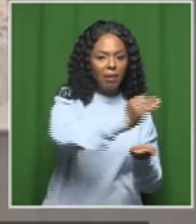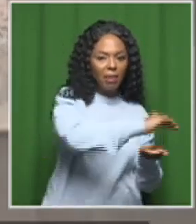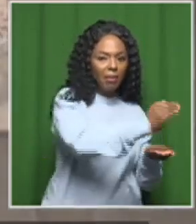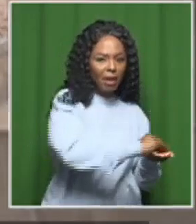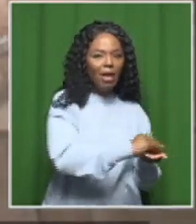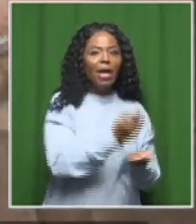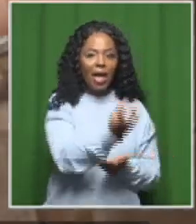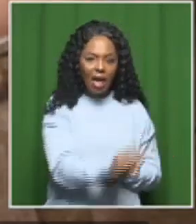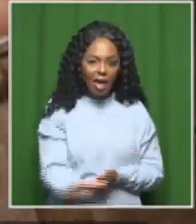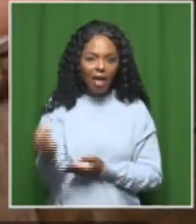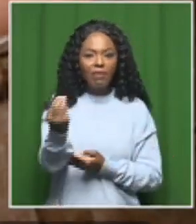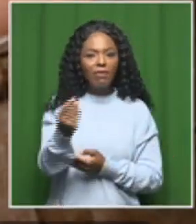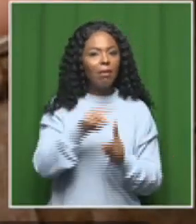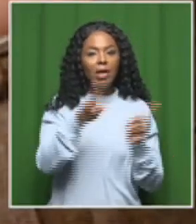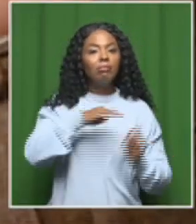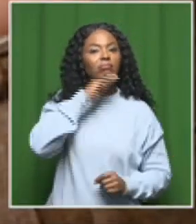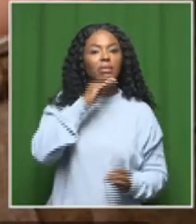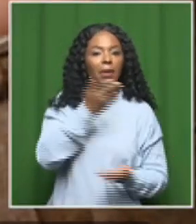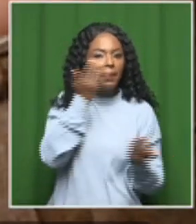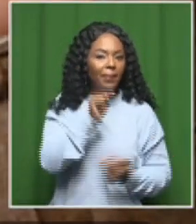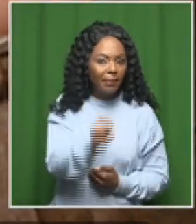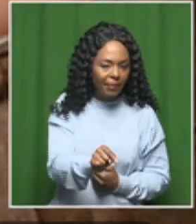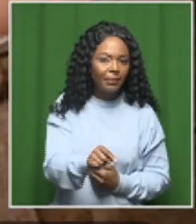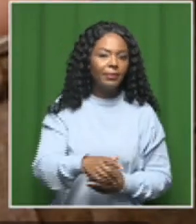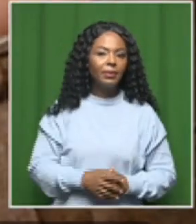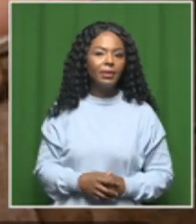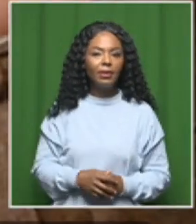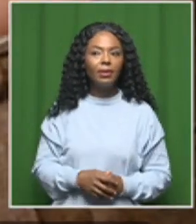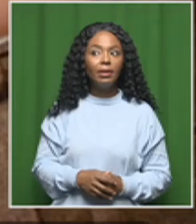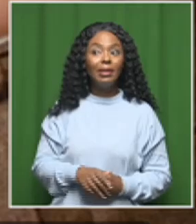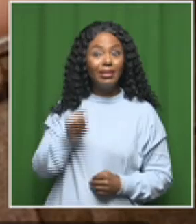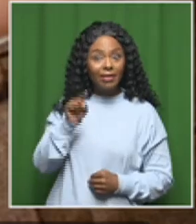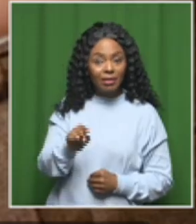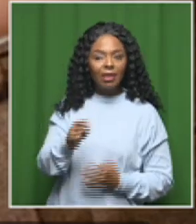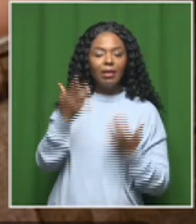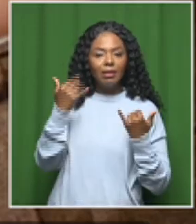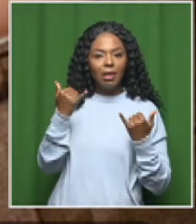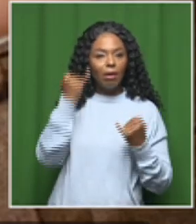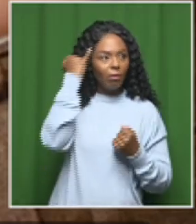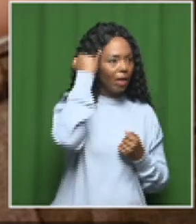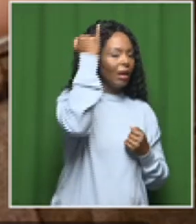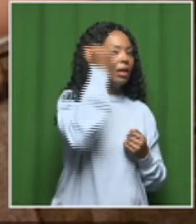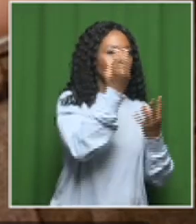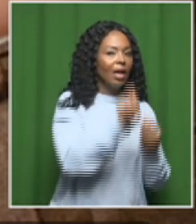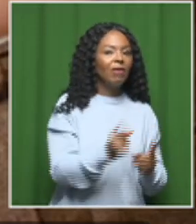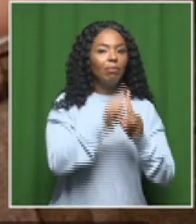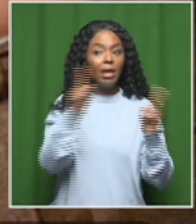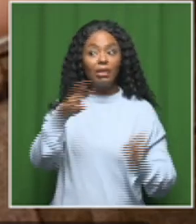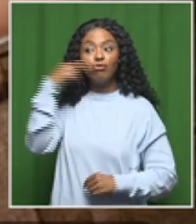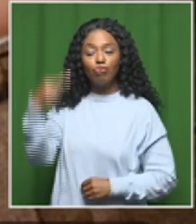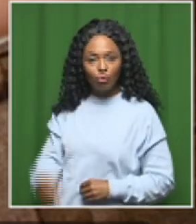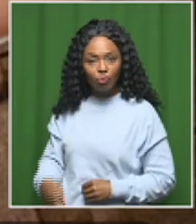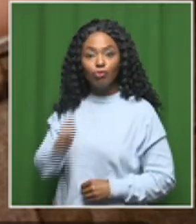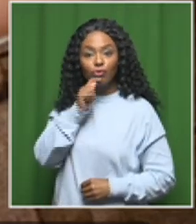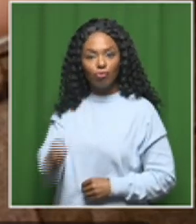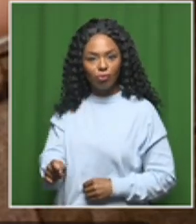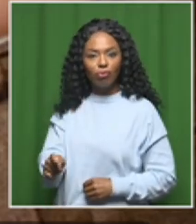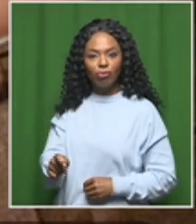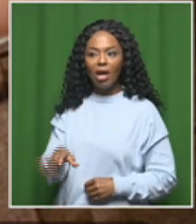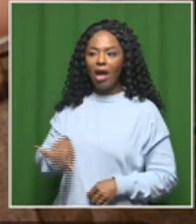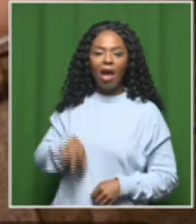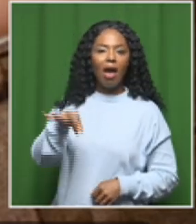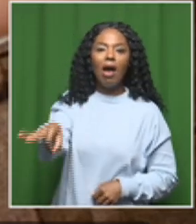at the school nutrition program, there's the ideal versus what we're actually seeing in reality, and we're not always